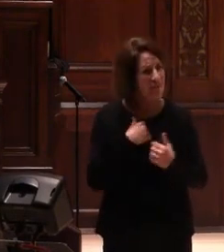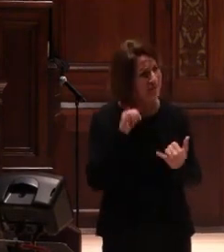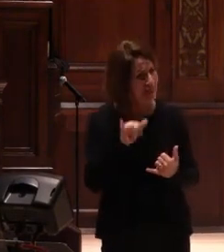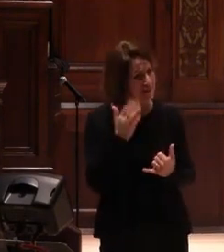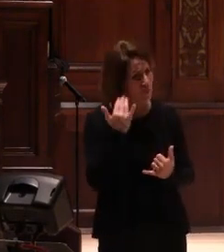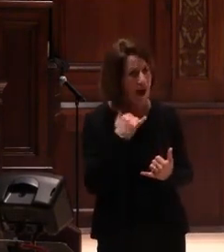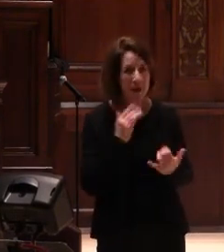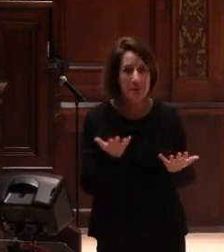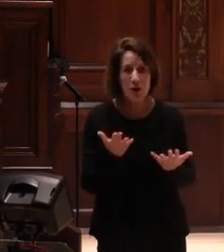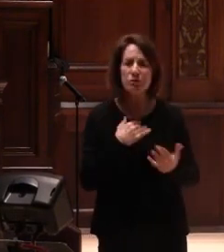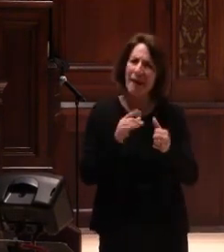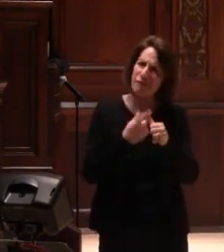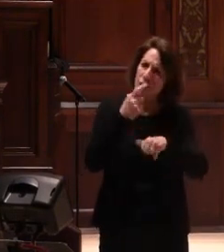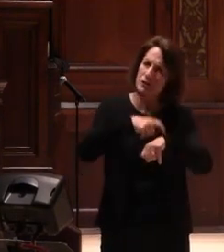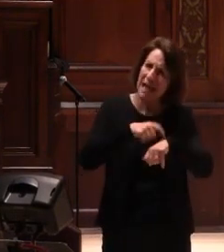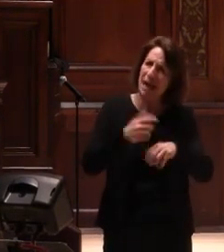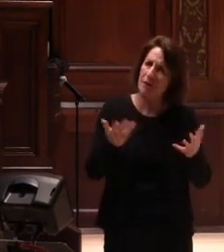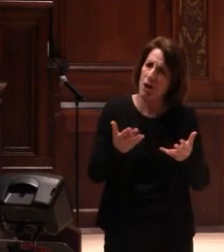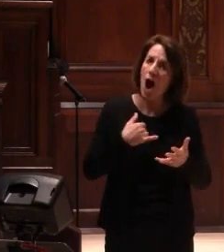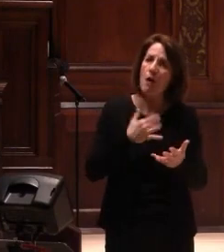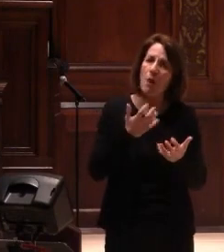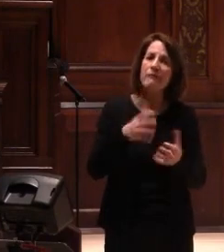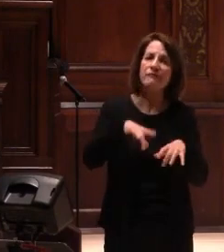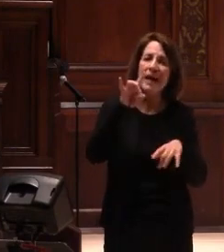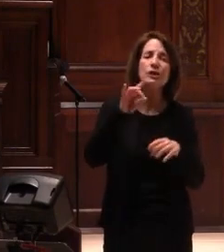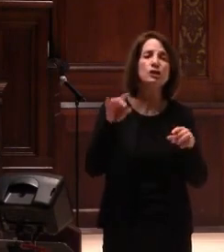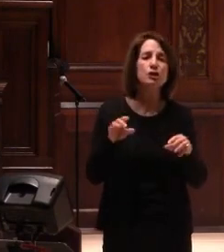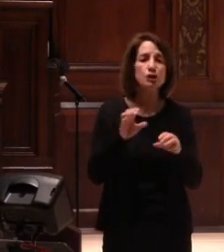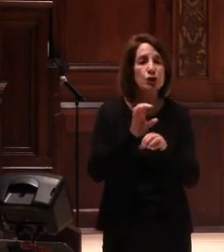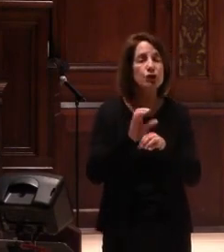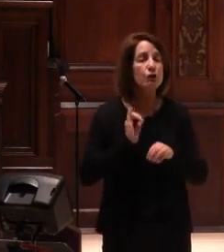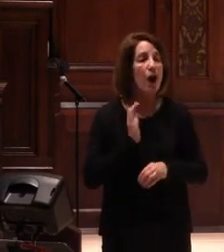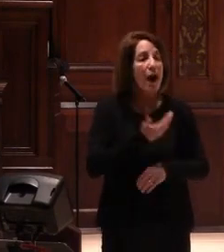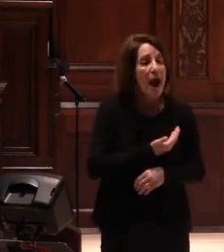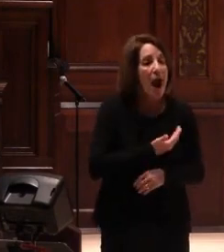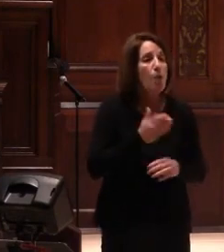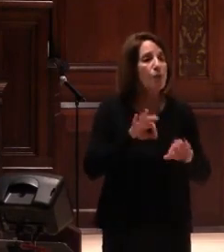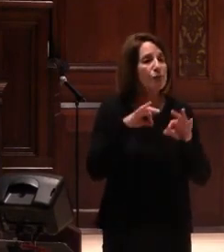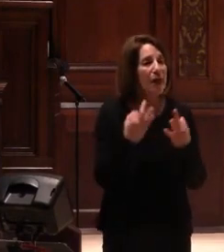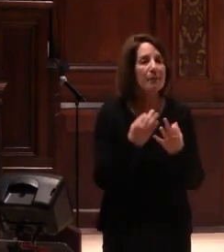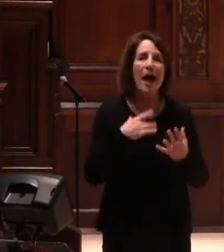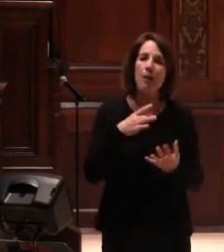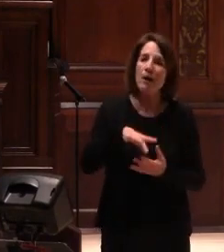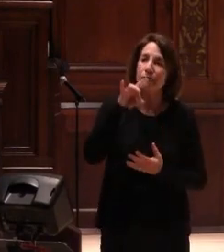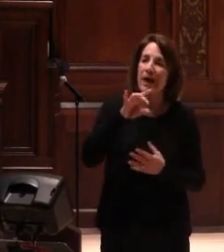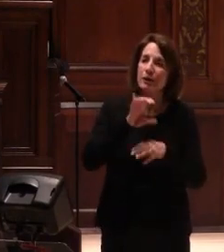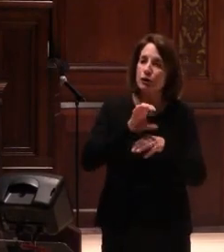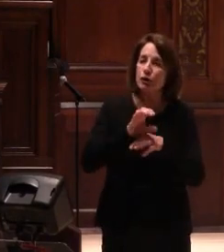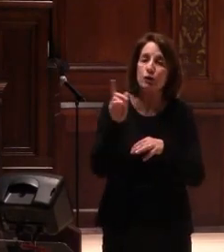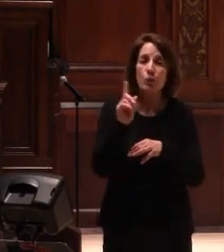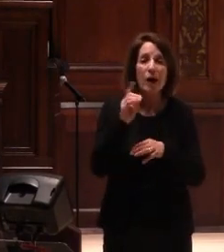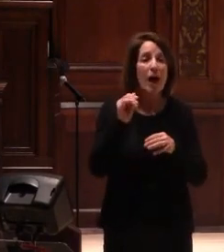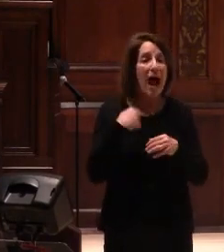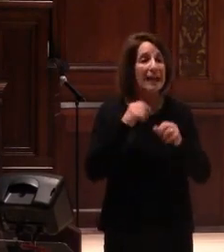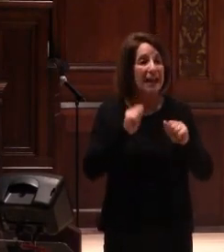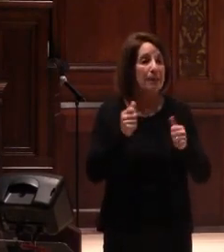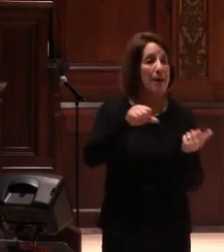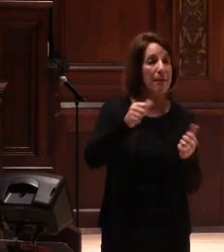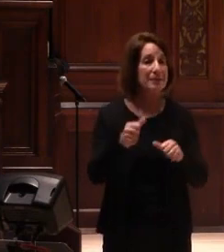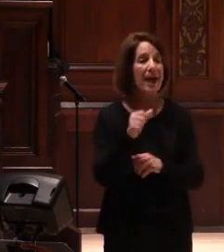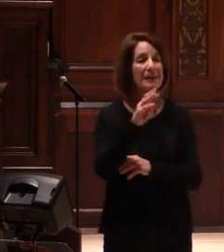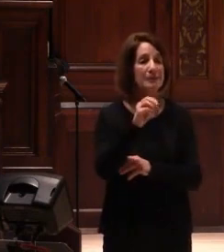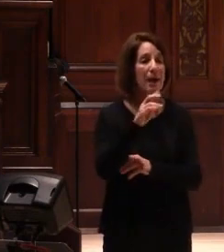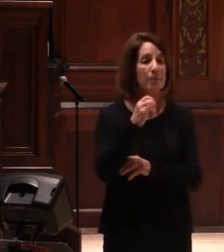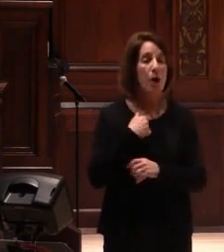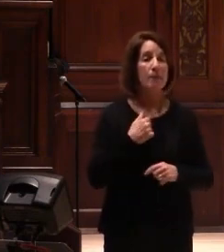here, and I want to find a church for our family, and I want to find a place to have Mabel baptized in. And he said, well, let me introduce myself.